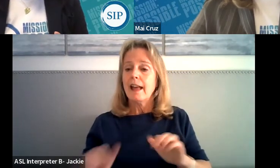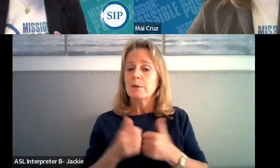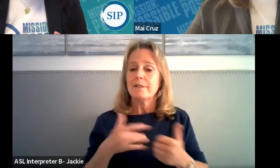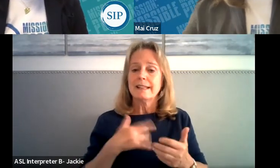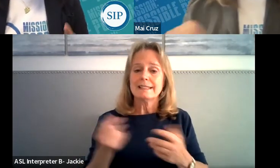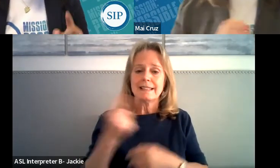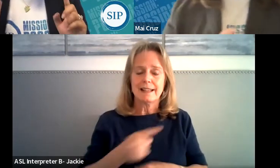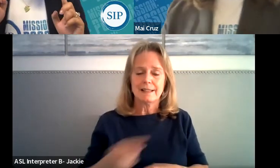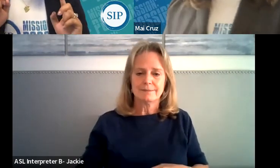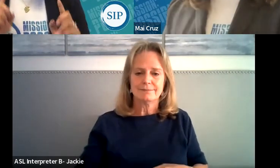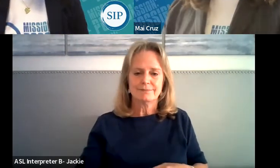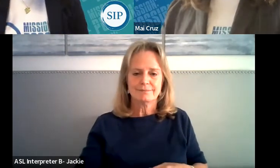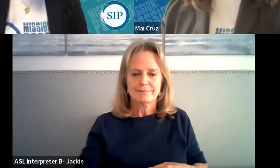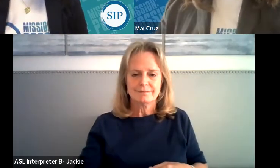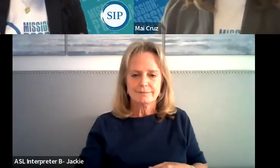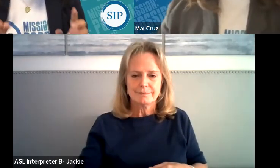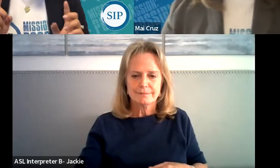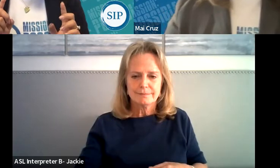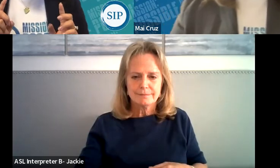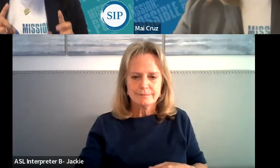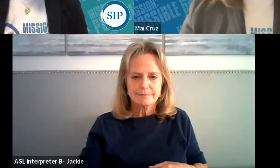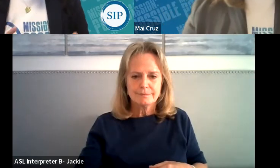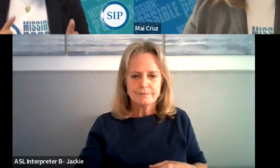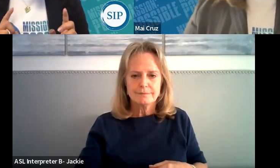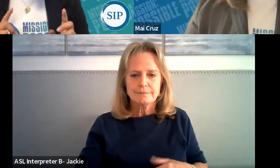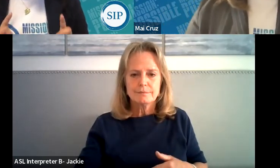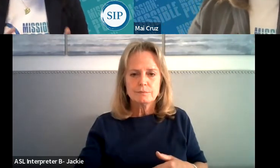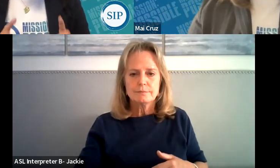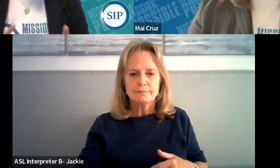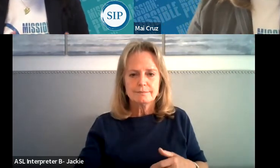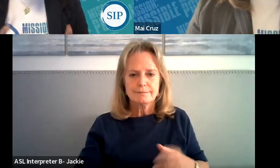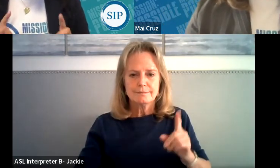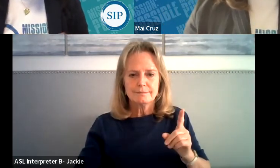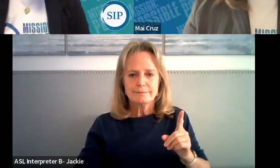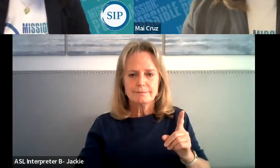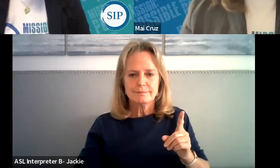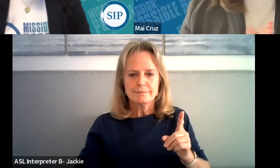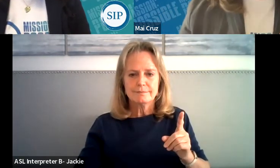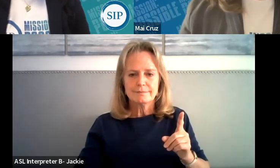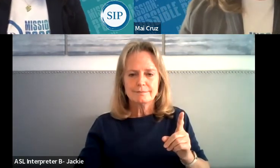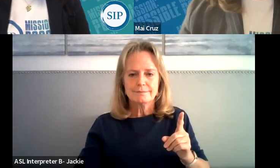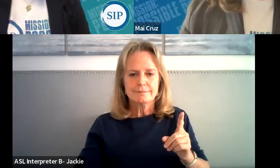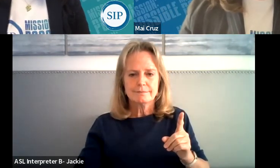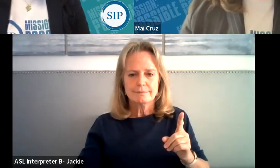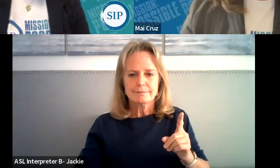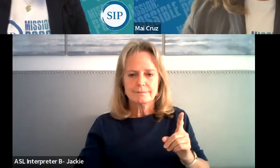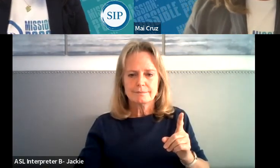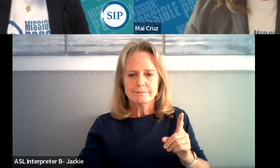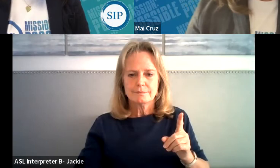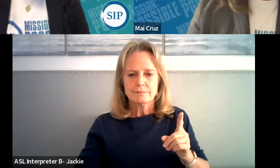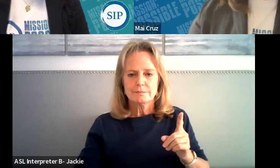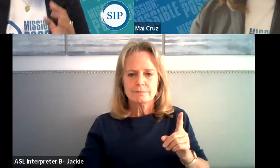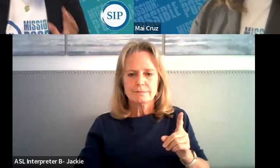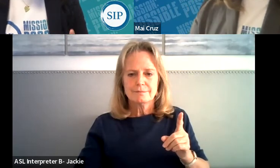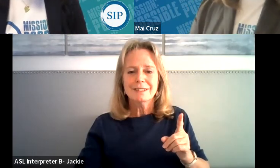your chat box to tell us, what do you feel and how are you feeling? Are you number